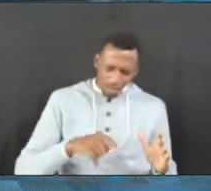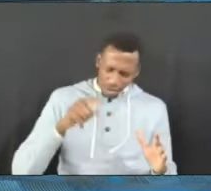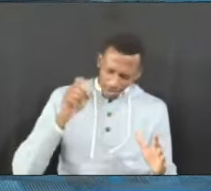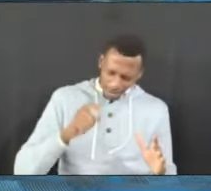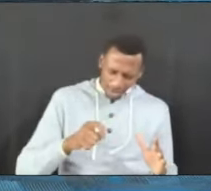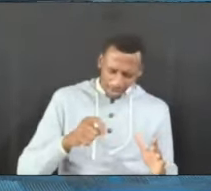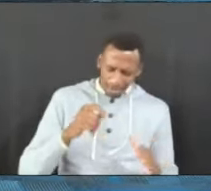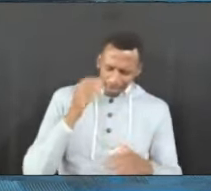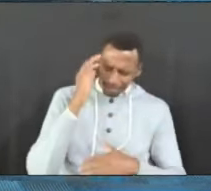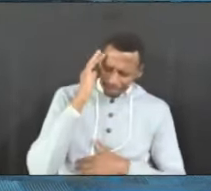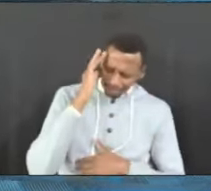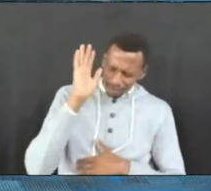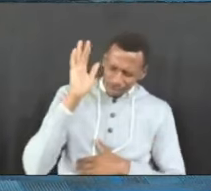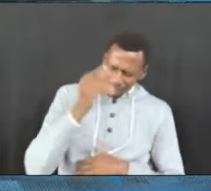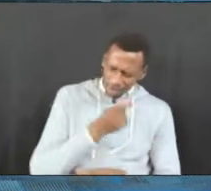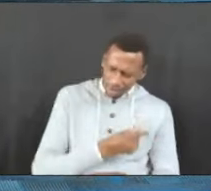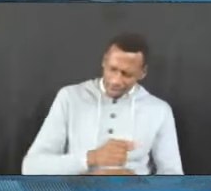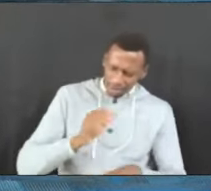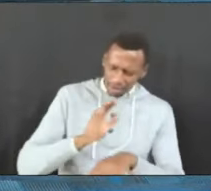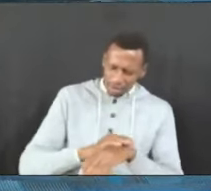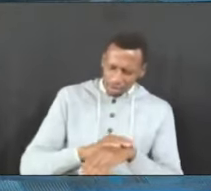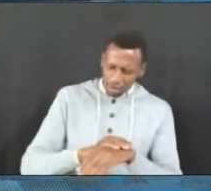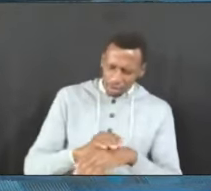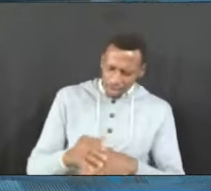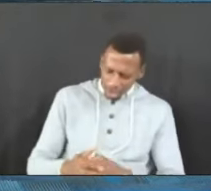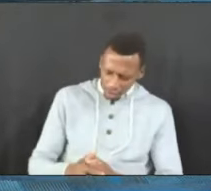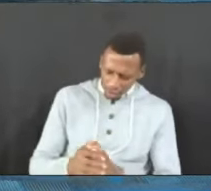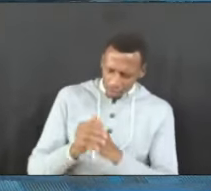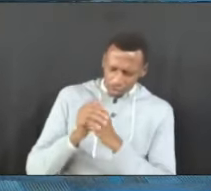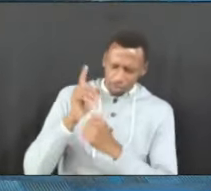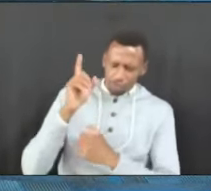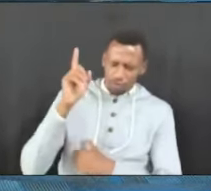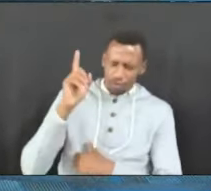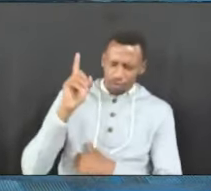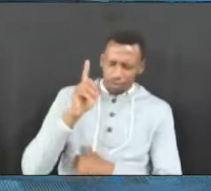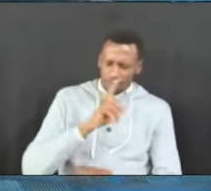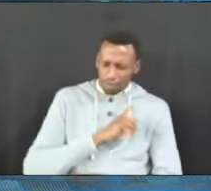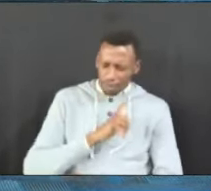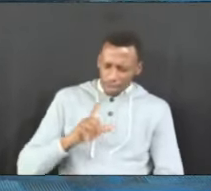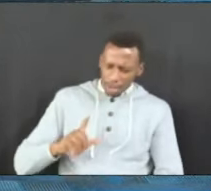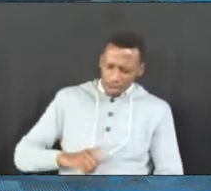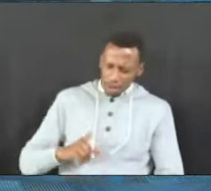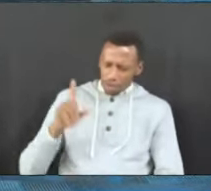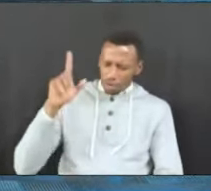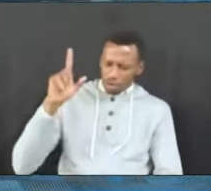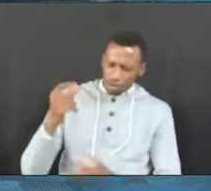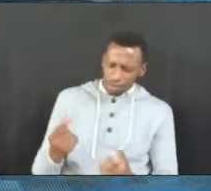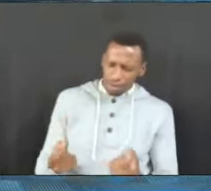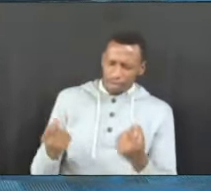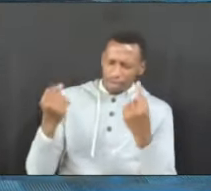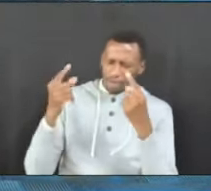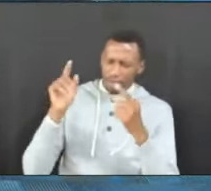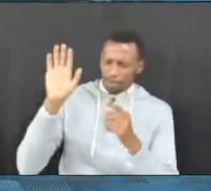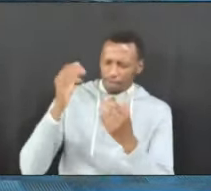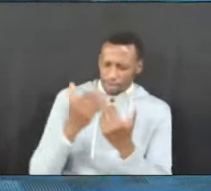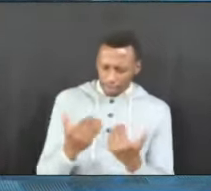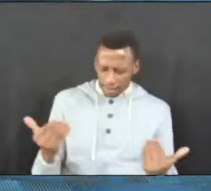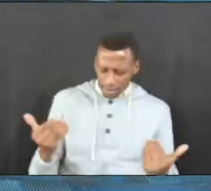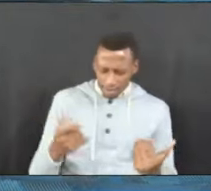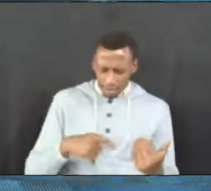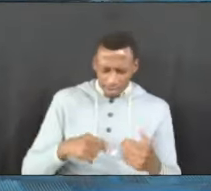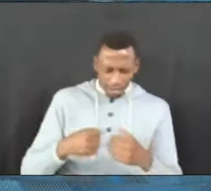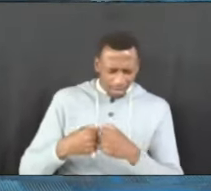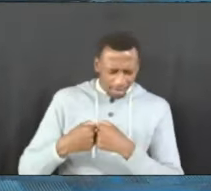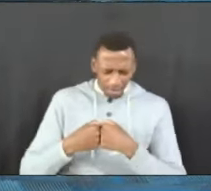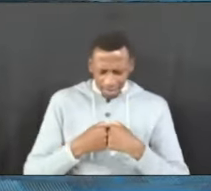reflect on your grace and your goodness and adore you? Lord, you understand your children. We go through difficult